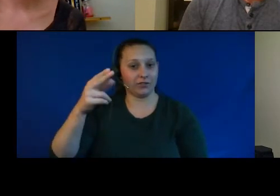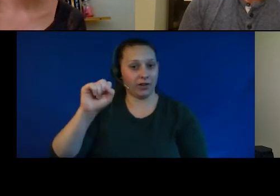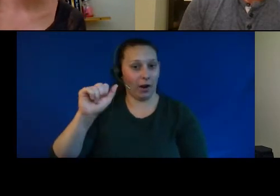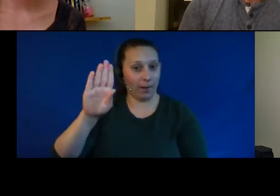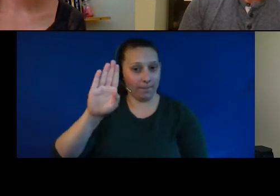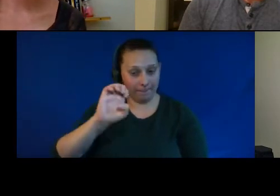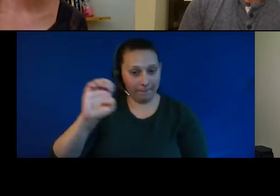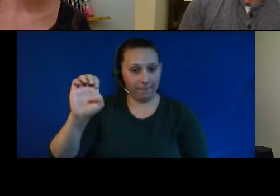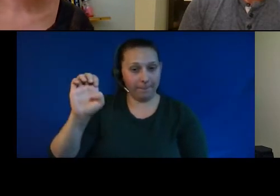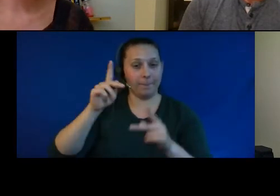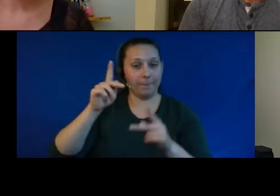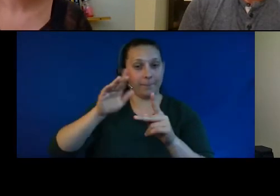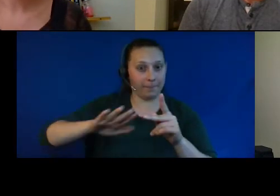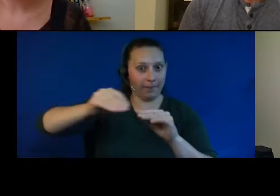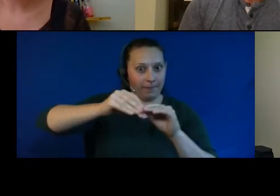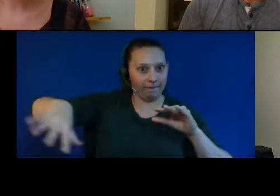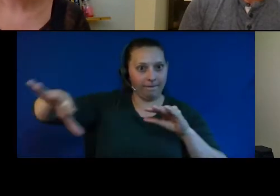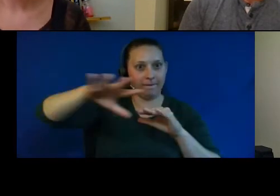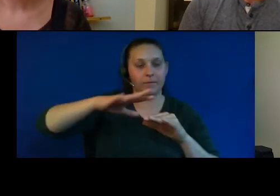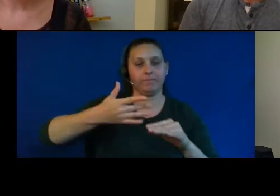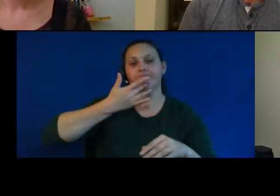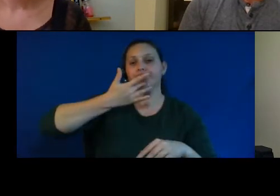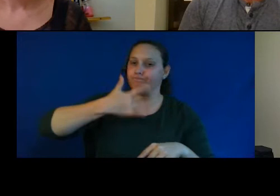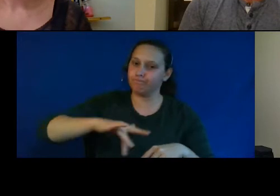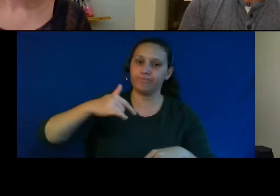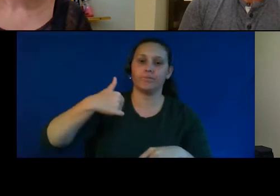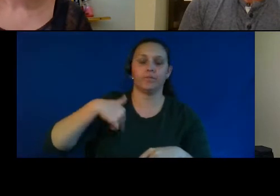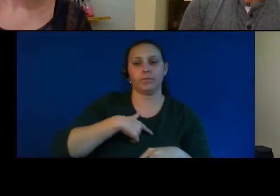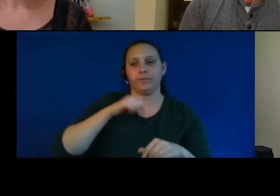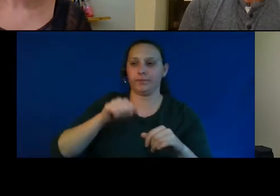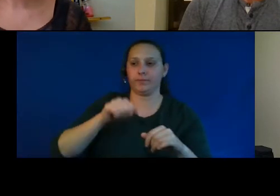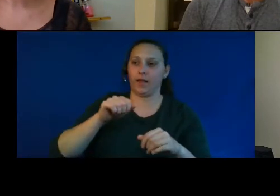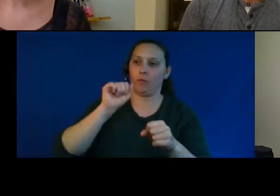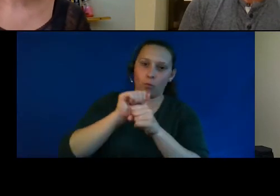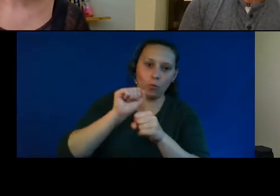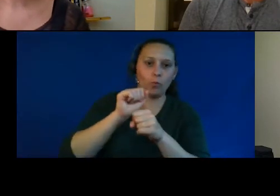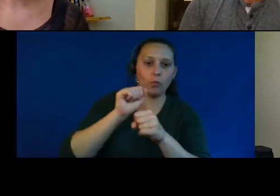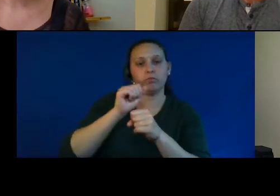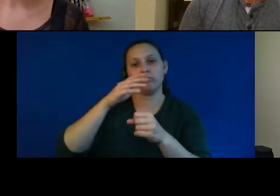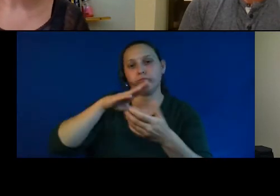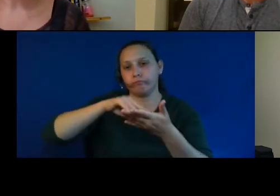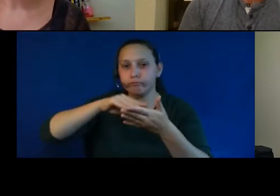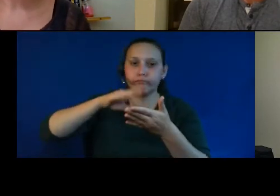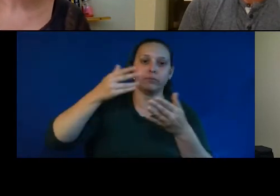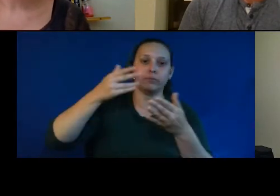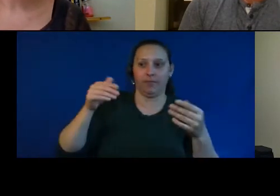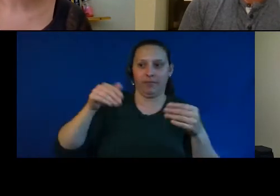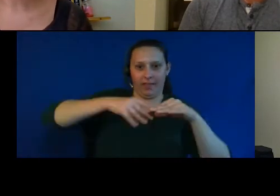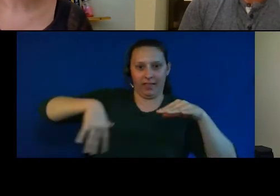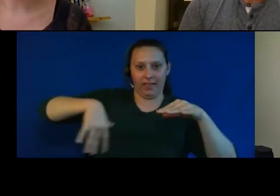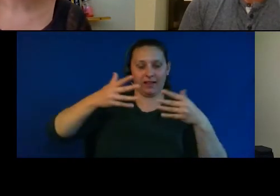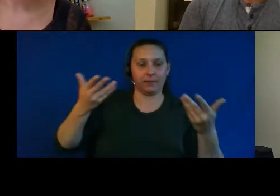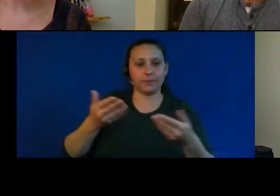work, and play on these lands. I'd also like to let you all know that this event's